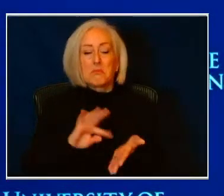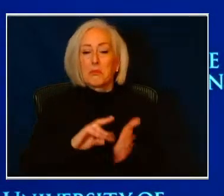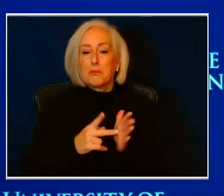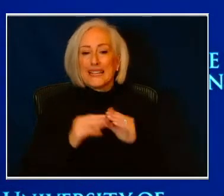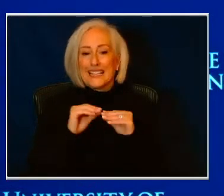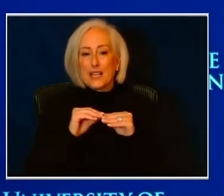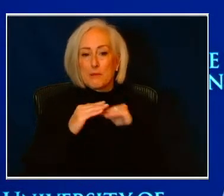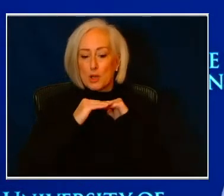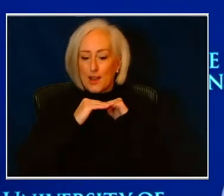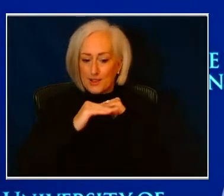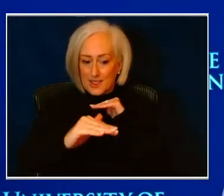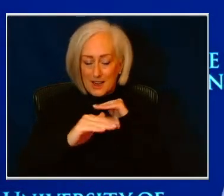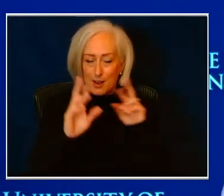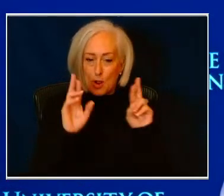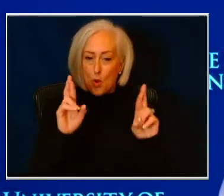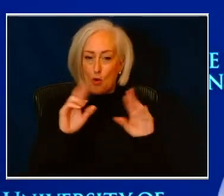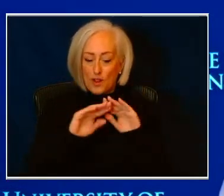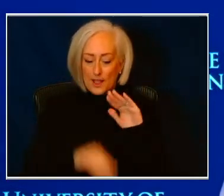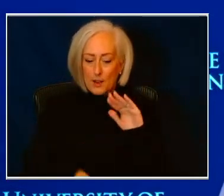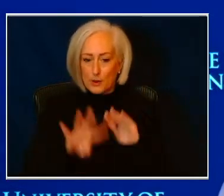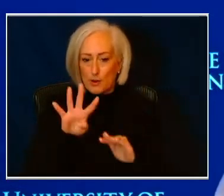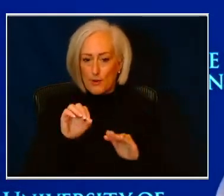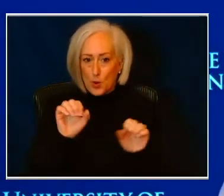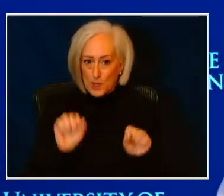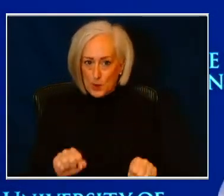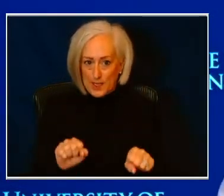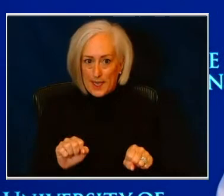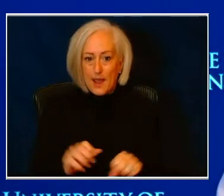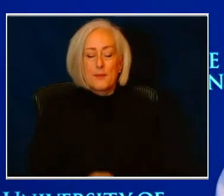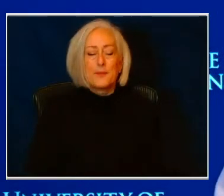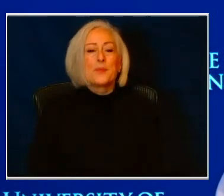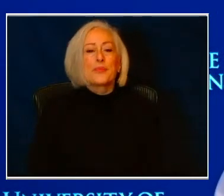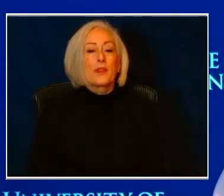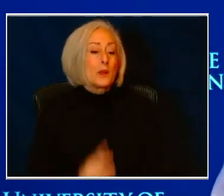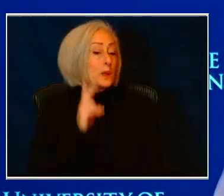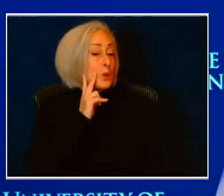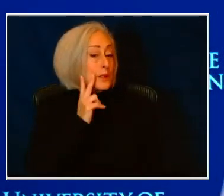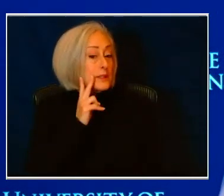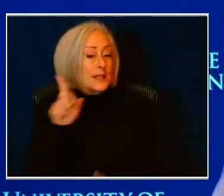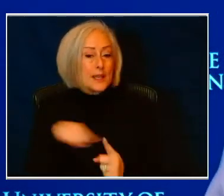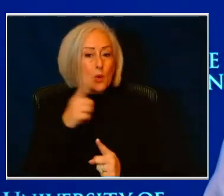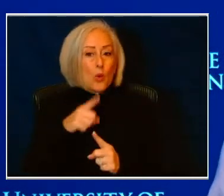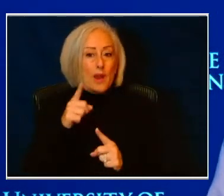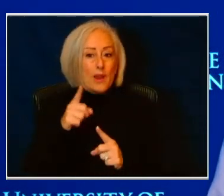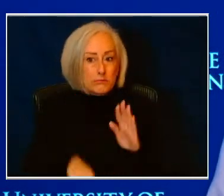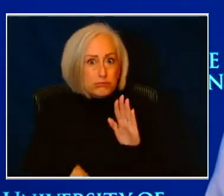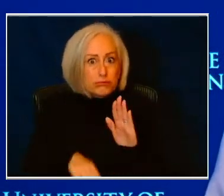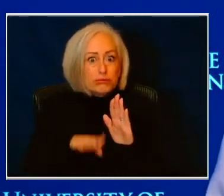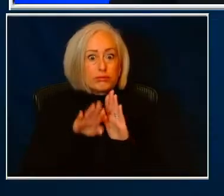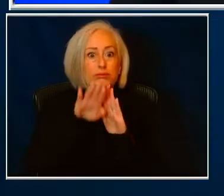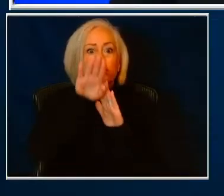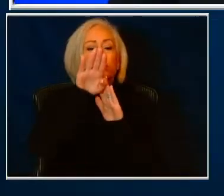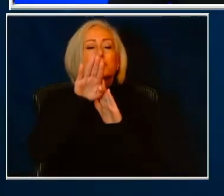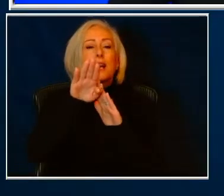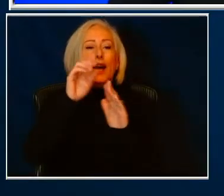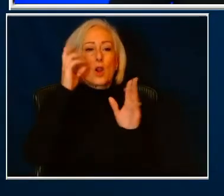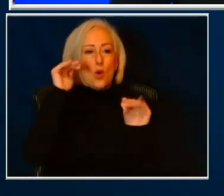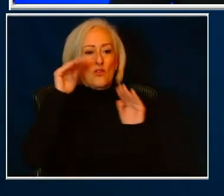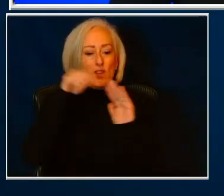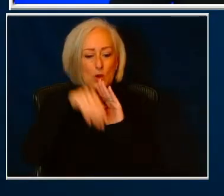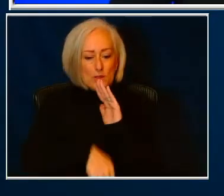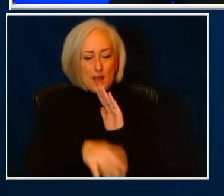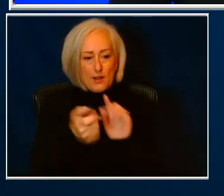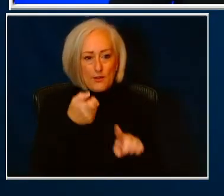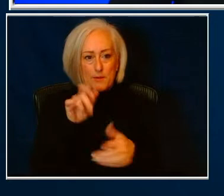keep that under 40 and see, when and if we reach a peak and hopefully go down from there. All right, I have a headline for you